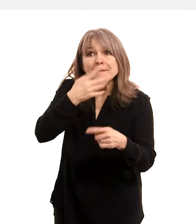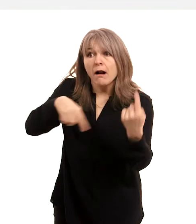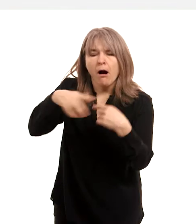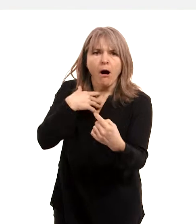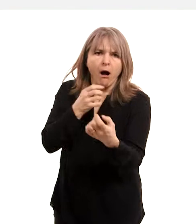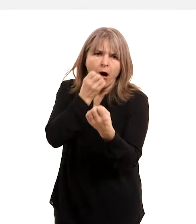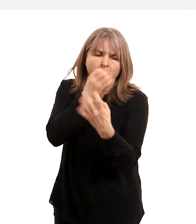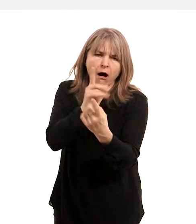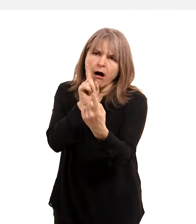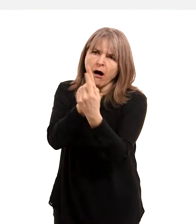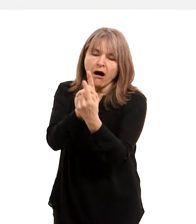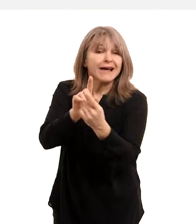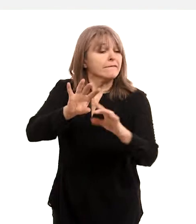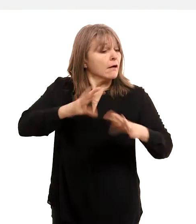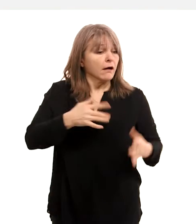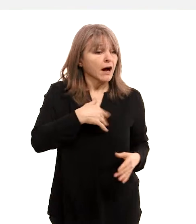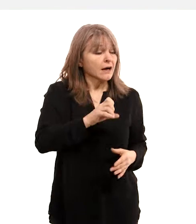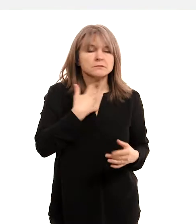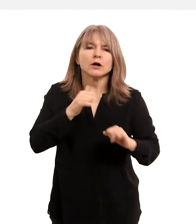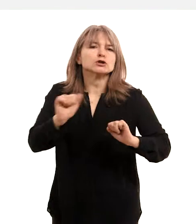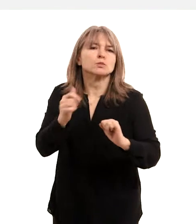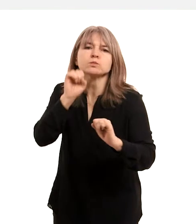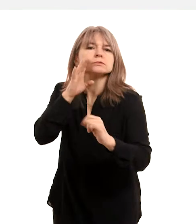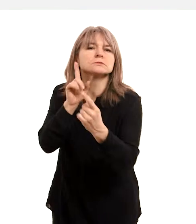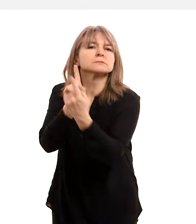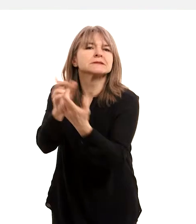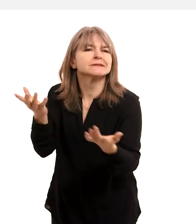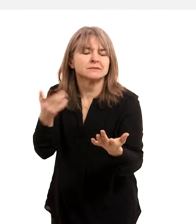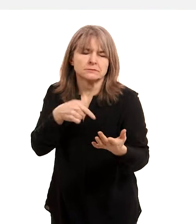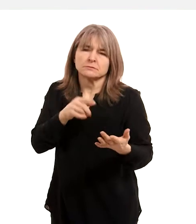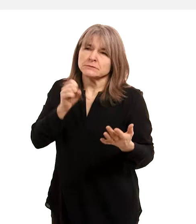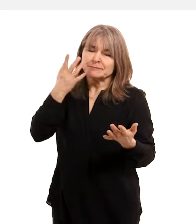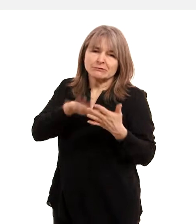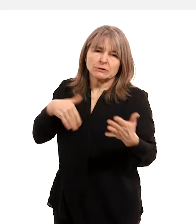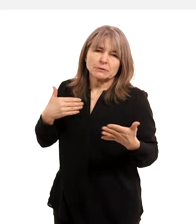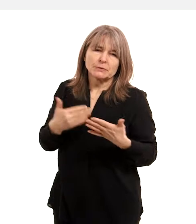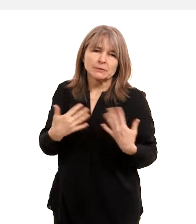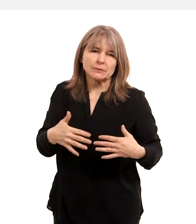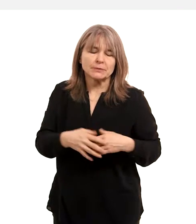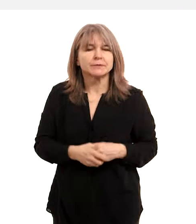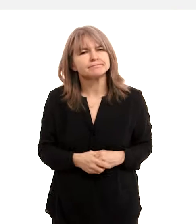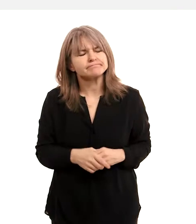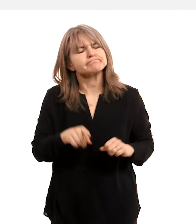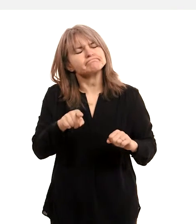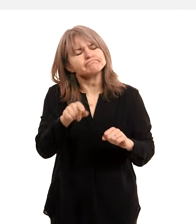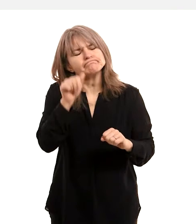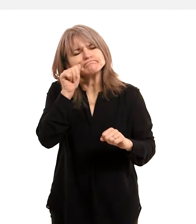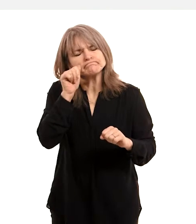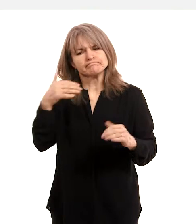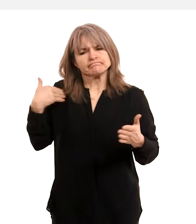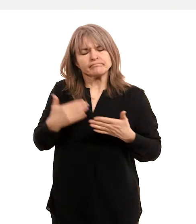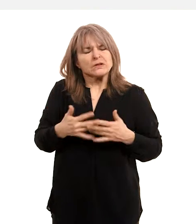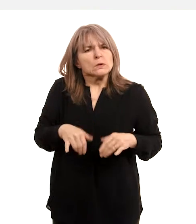experiences. Through something quite negative, something really positive has come out of it, and knowing that my tiny